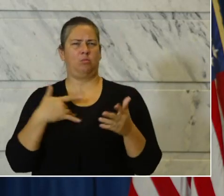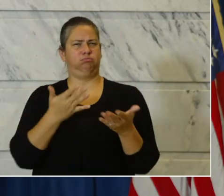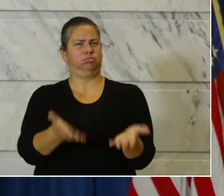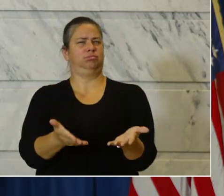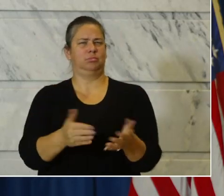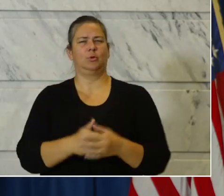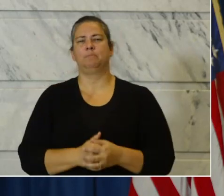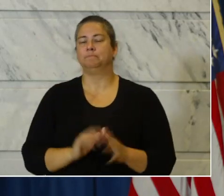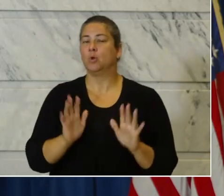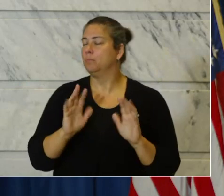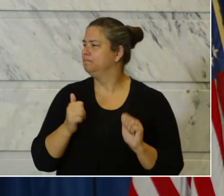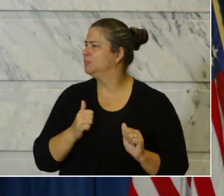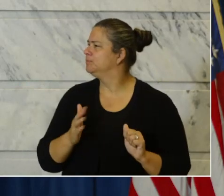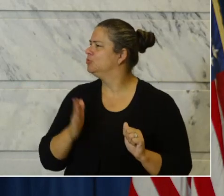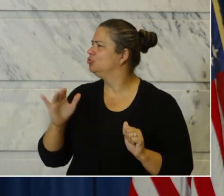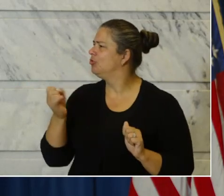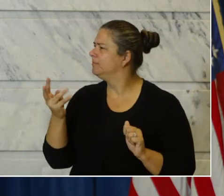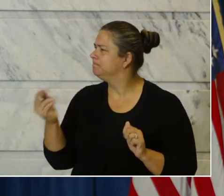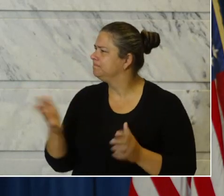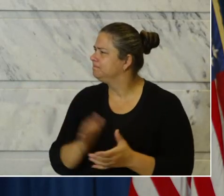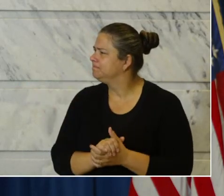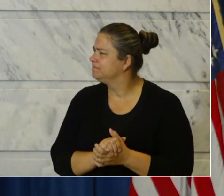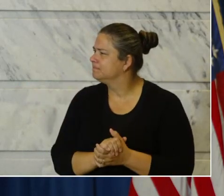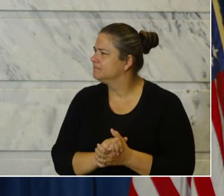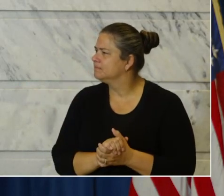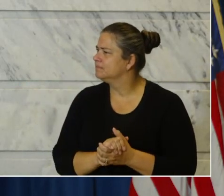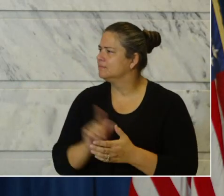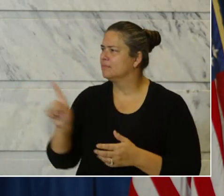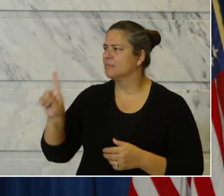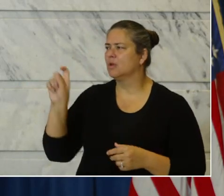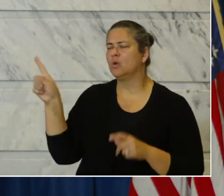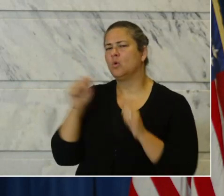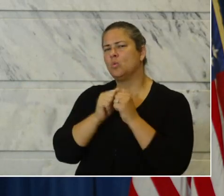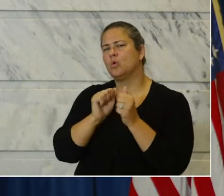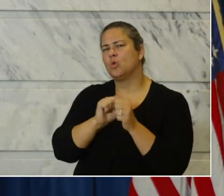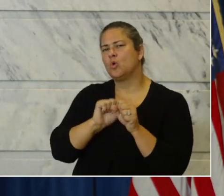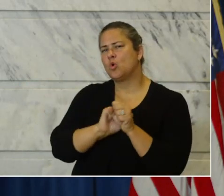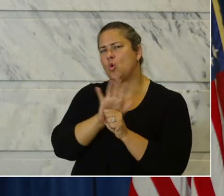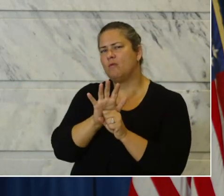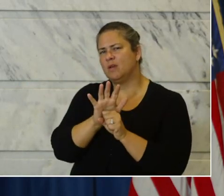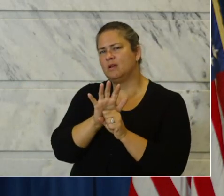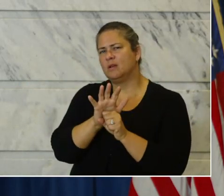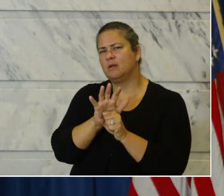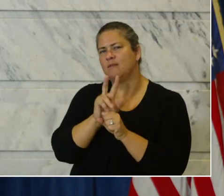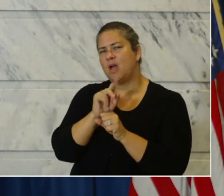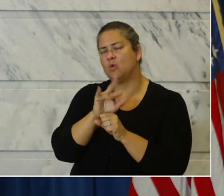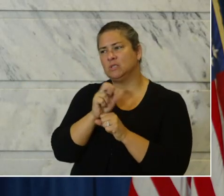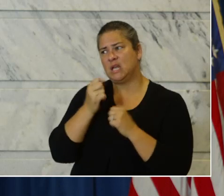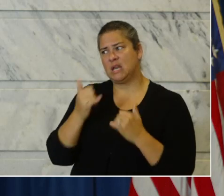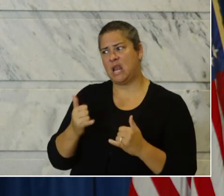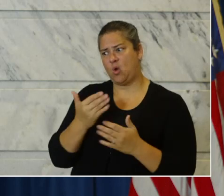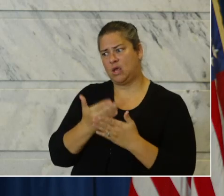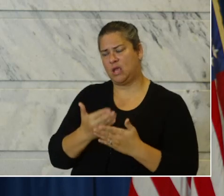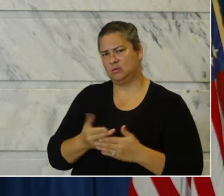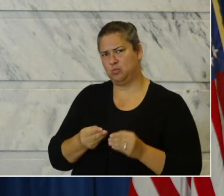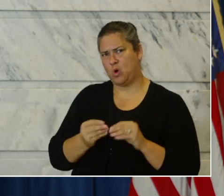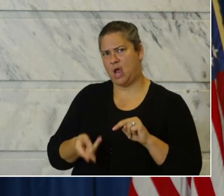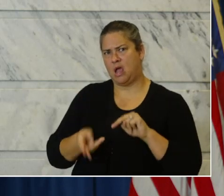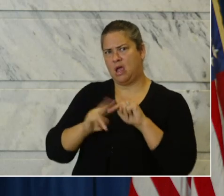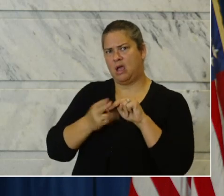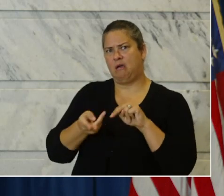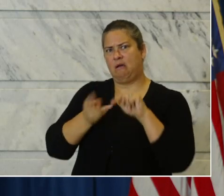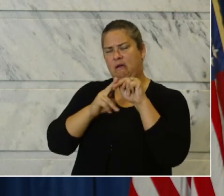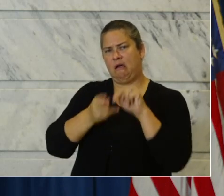Yes. Okay, welcome. I had a question for you about coronavirus. Cases are higher now than earlier in the pandemic when we had more